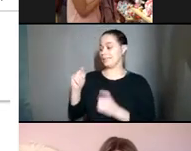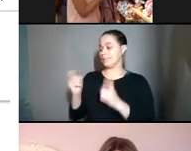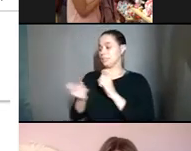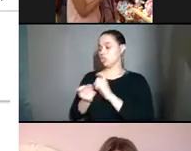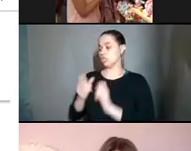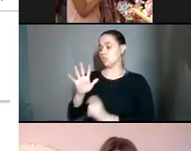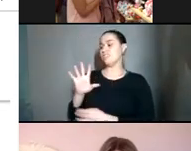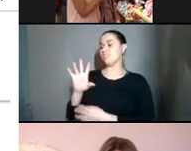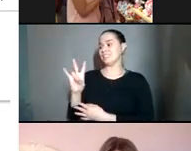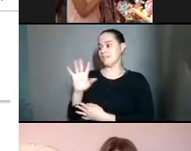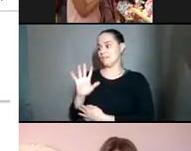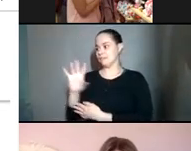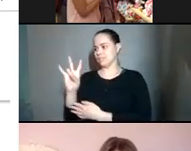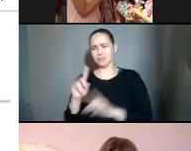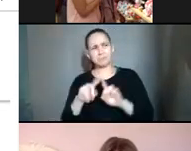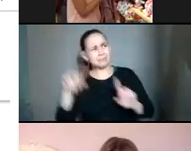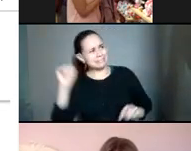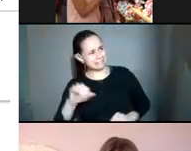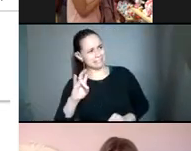That is what?